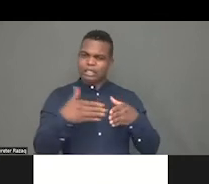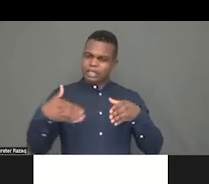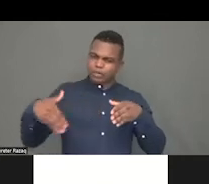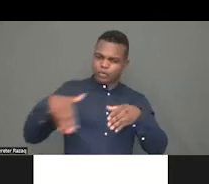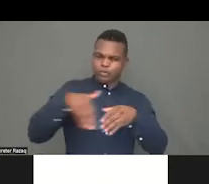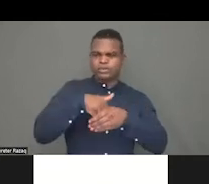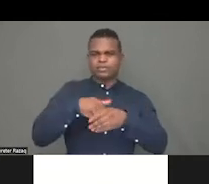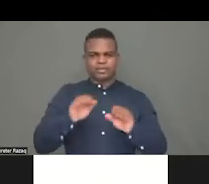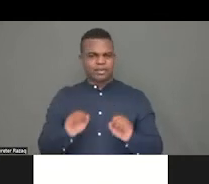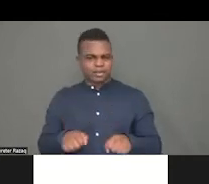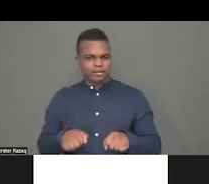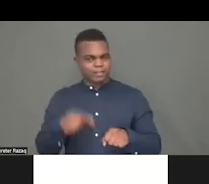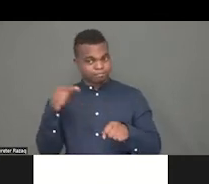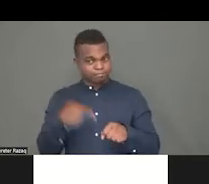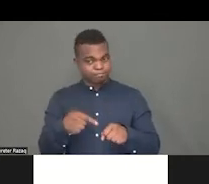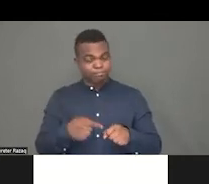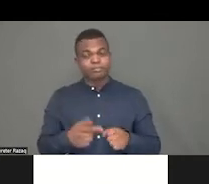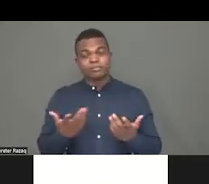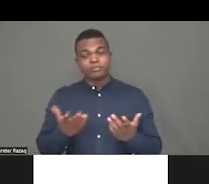smartphone usage, where most